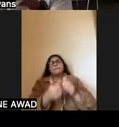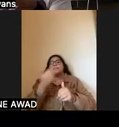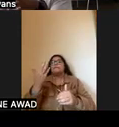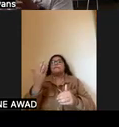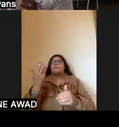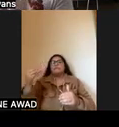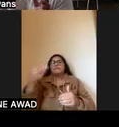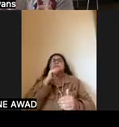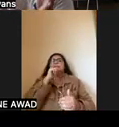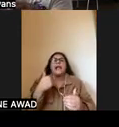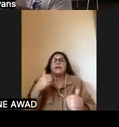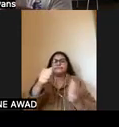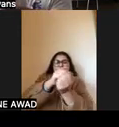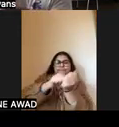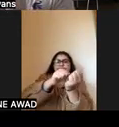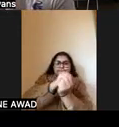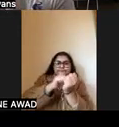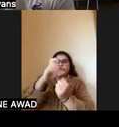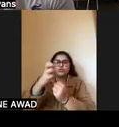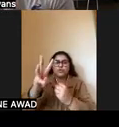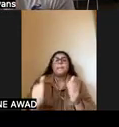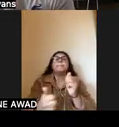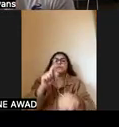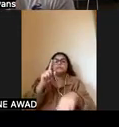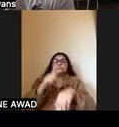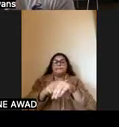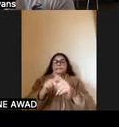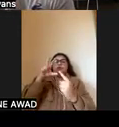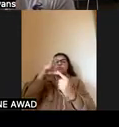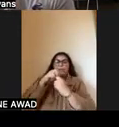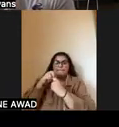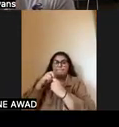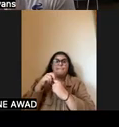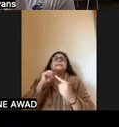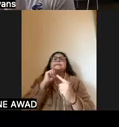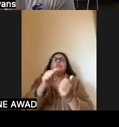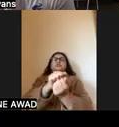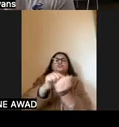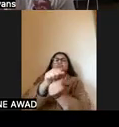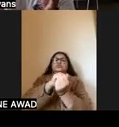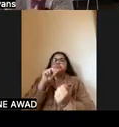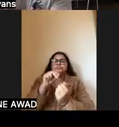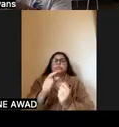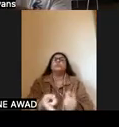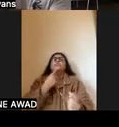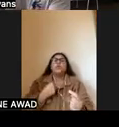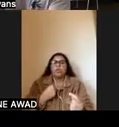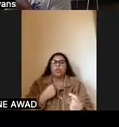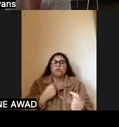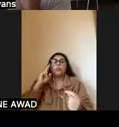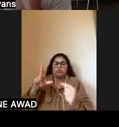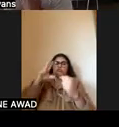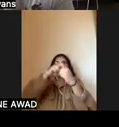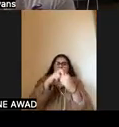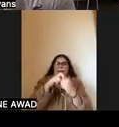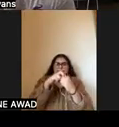call oral jaws. So when a fish grabs something, you usually don't see them chew before they swallow it. And what they do instead is they'll grab something,